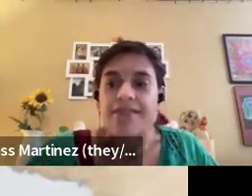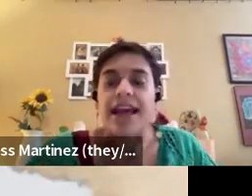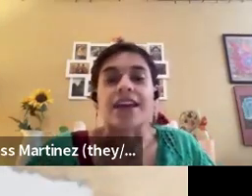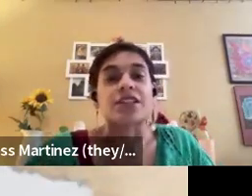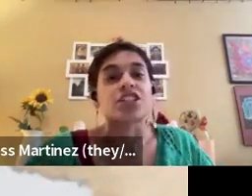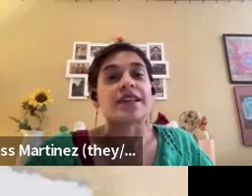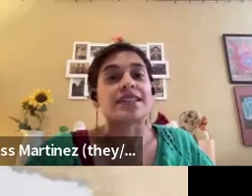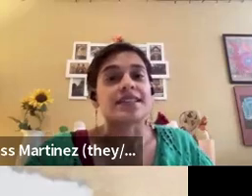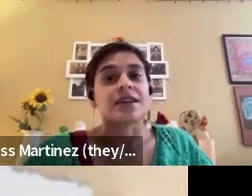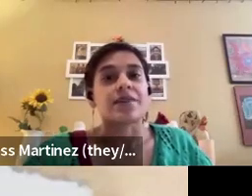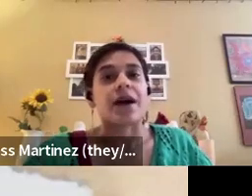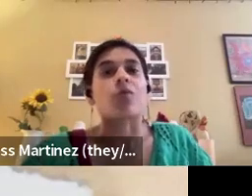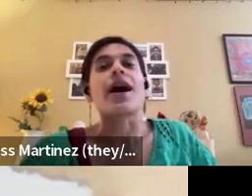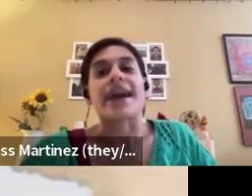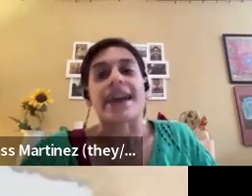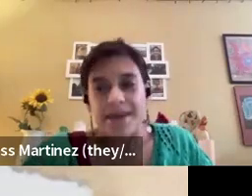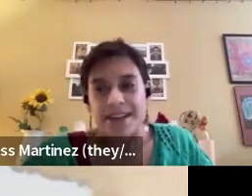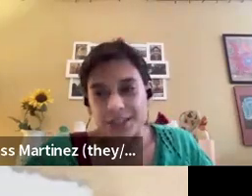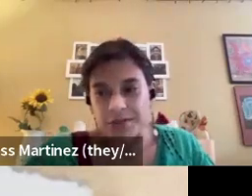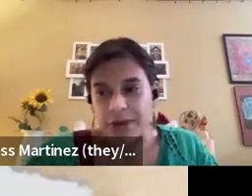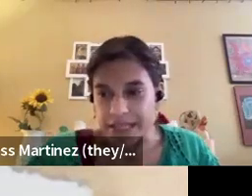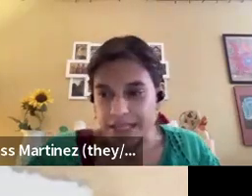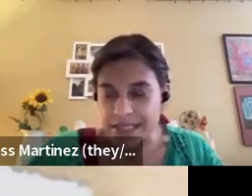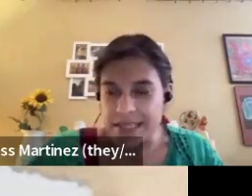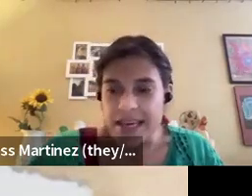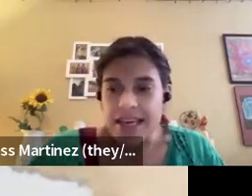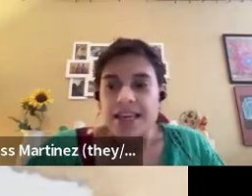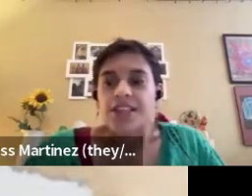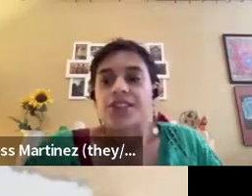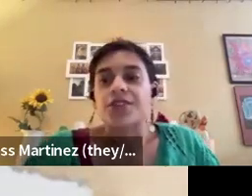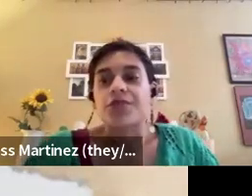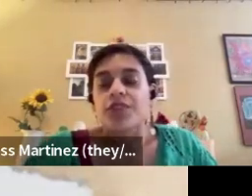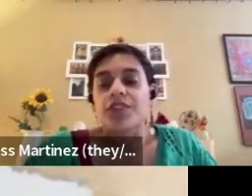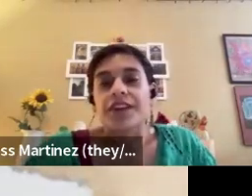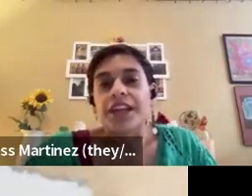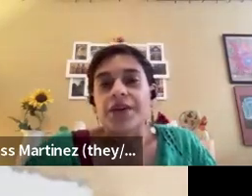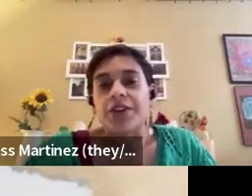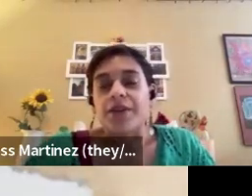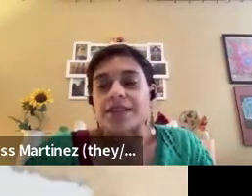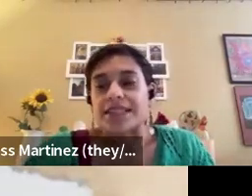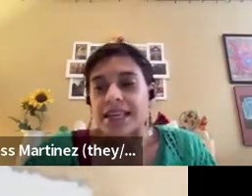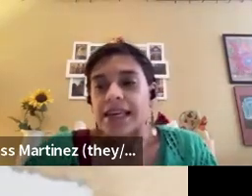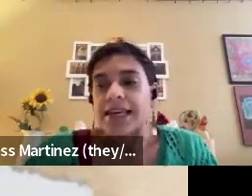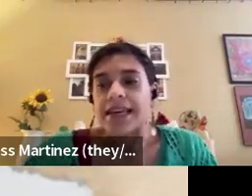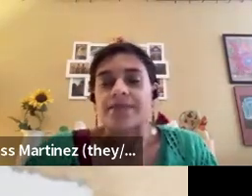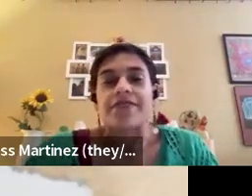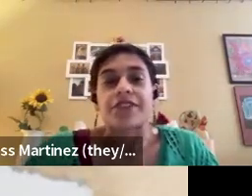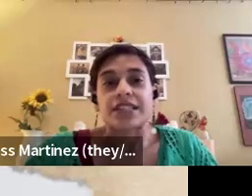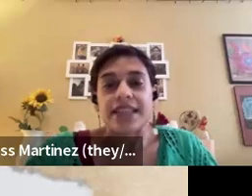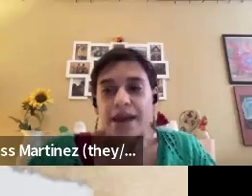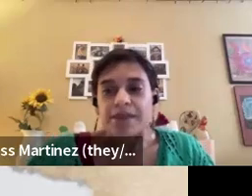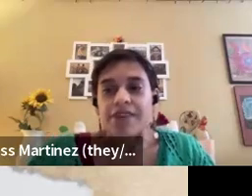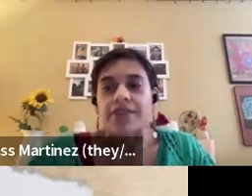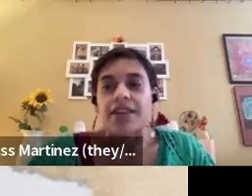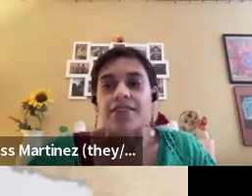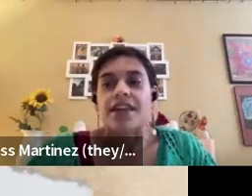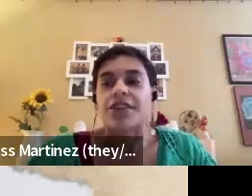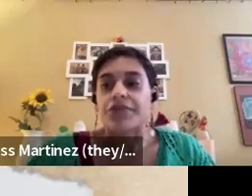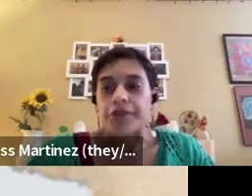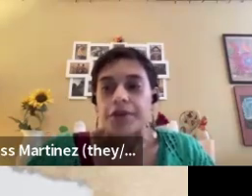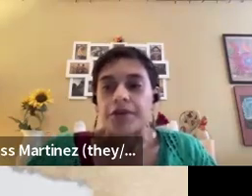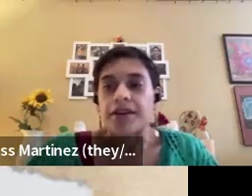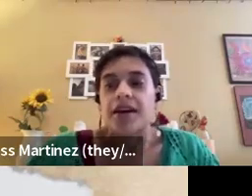and I haven't had much space to think about why am I so avoidant. So the video you're about to see is my first attempt at